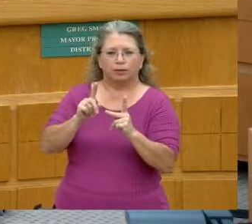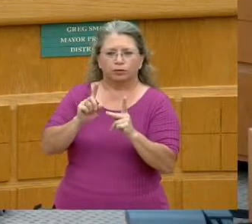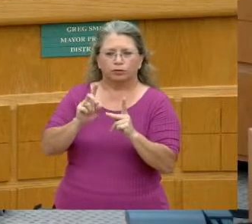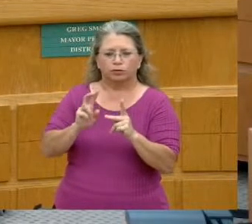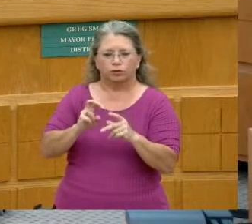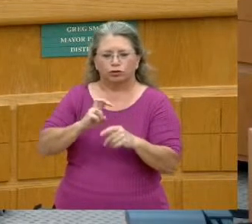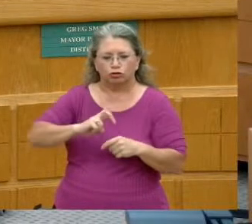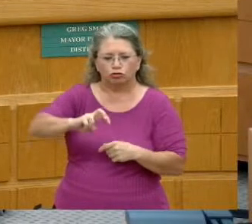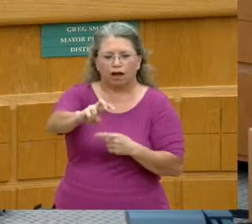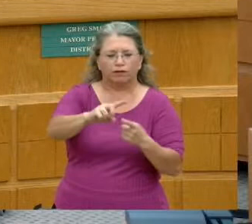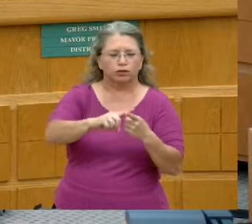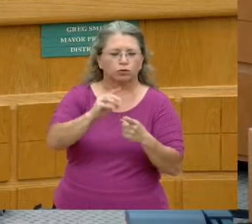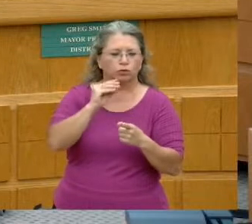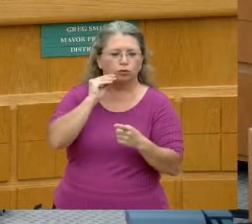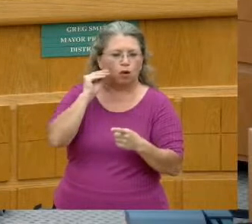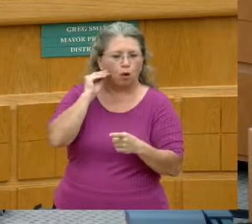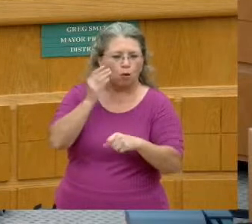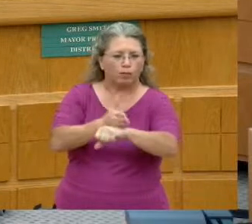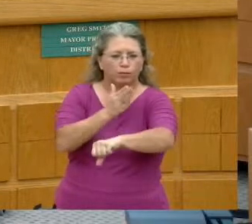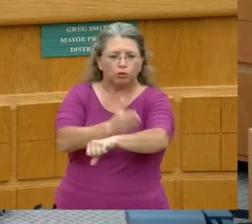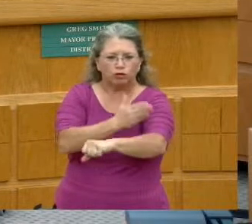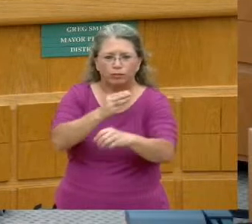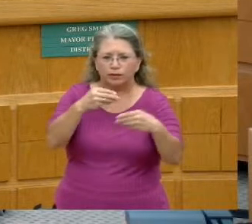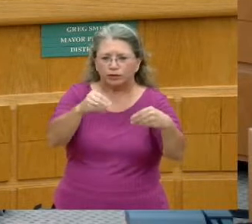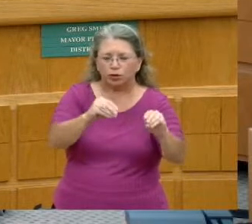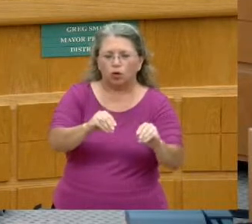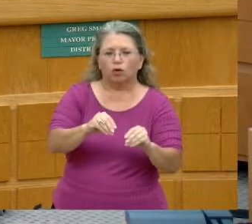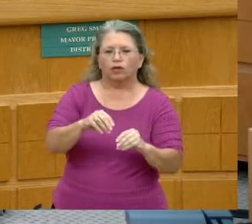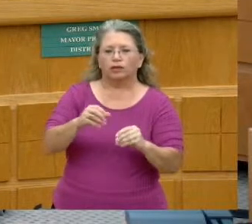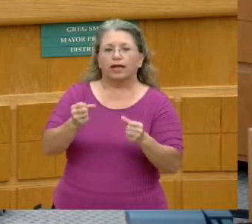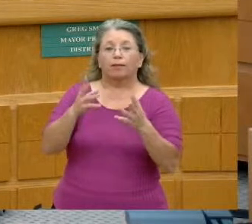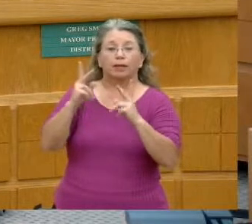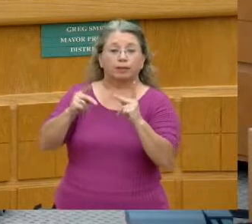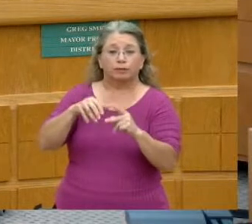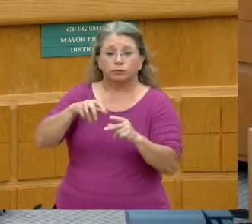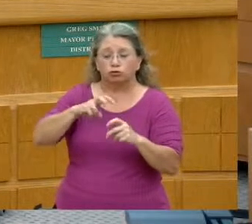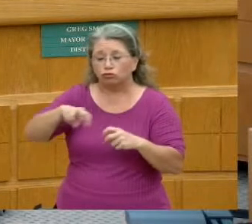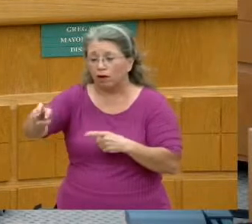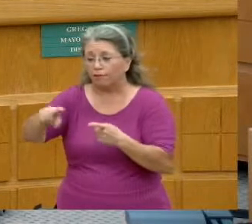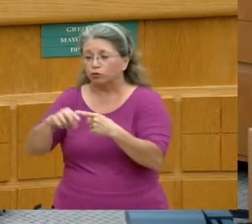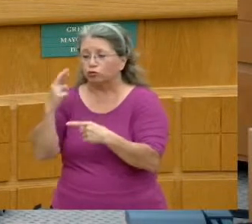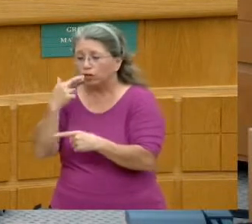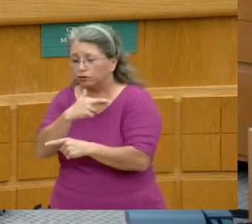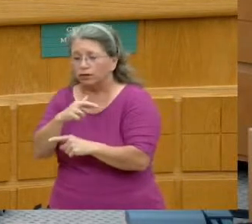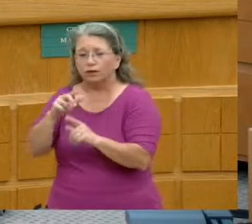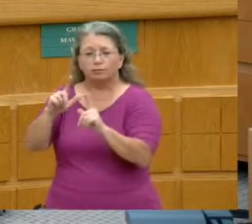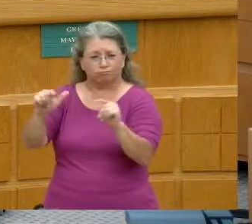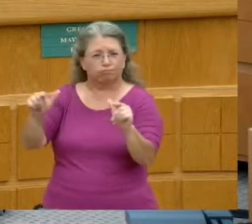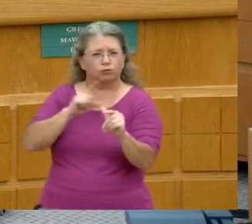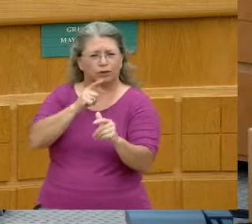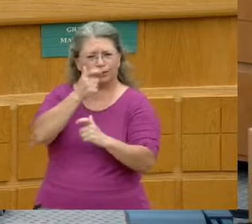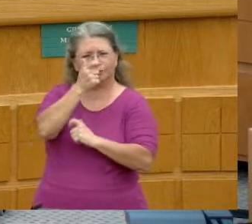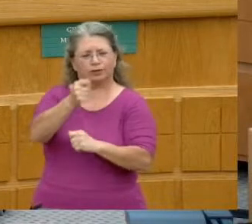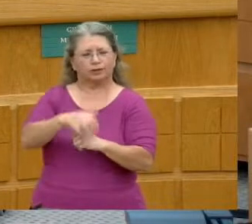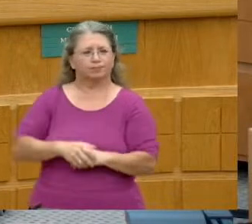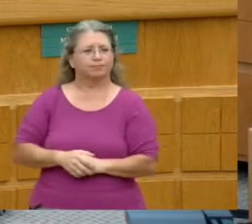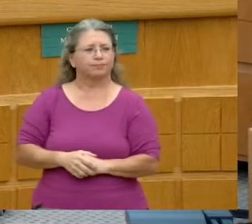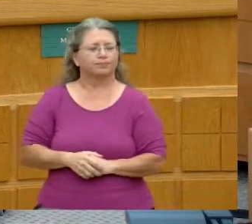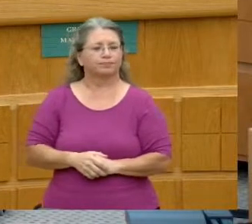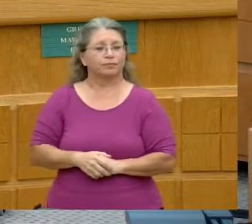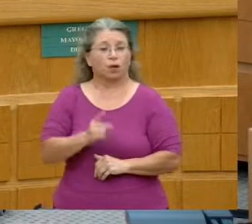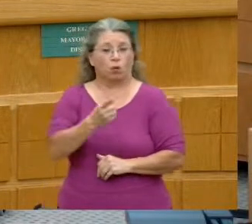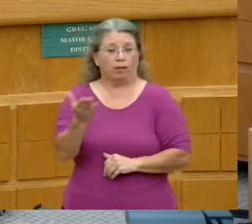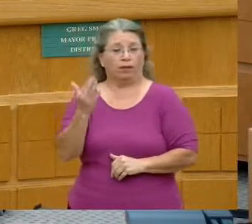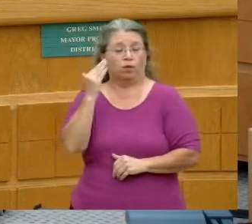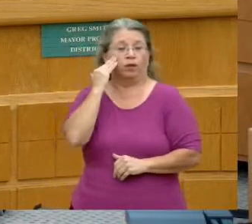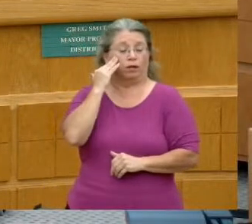versus restaurants versus airports and so on. So today is another briefing to show what's happened. One thing we do know is